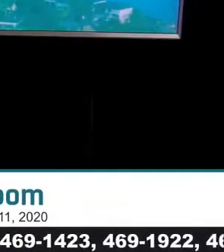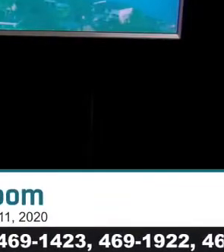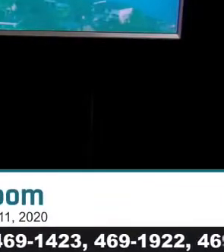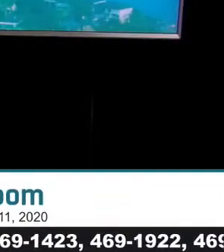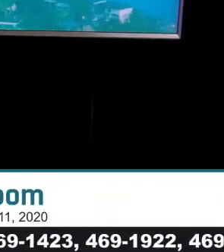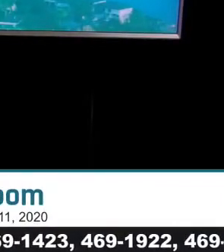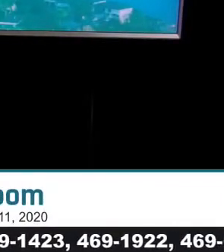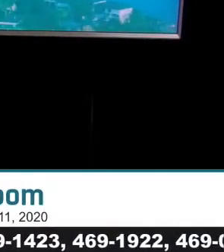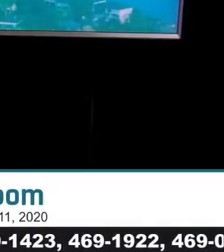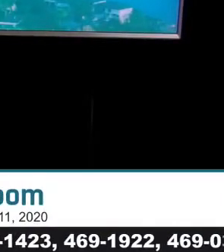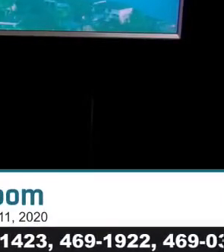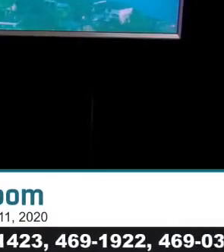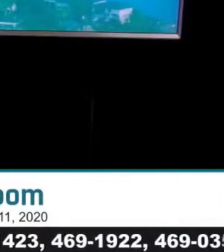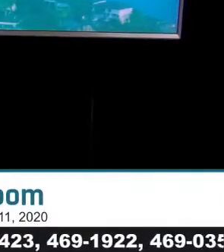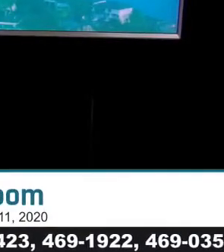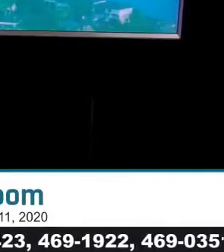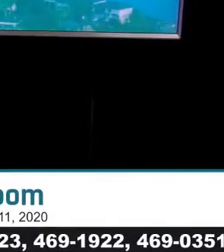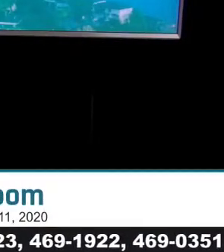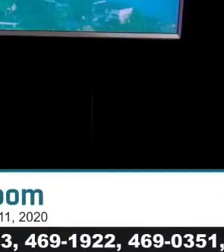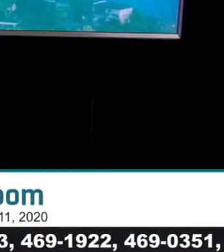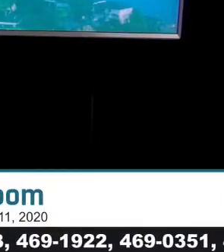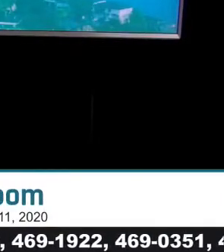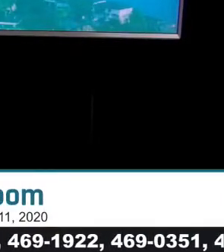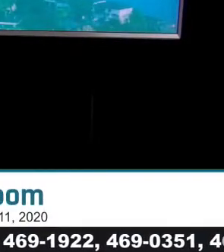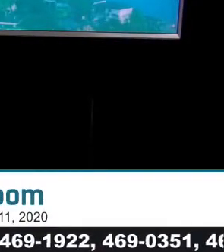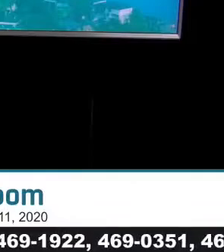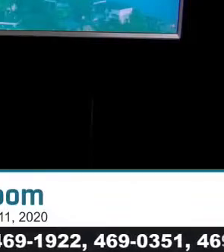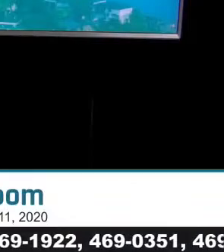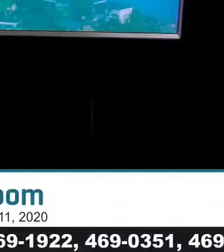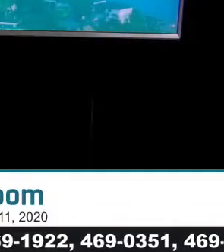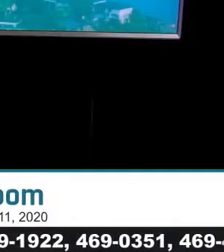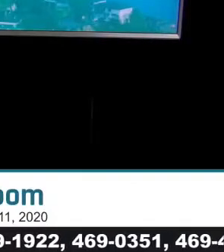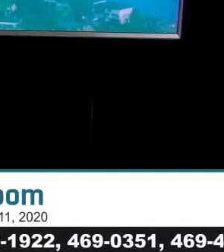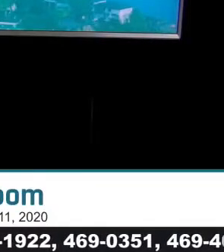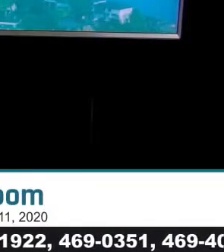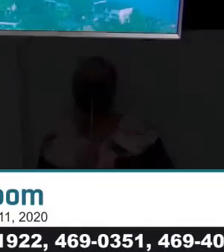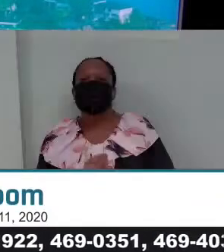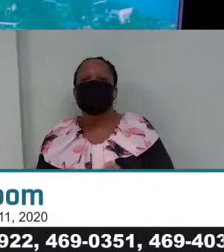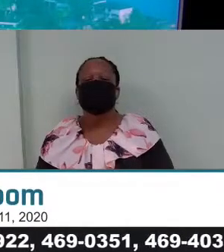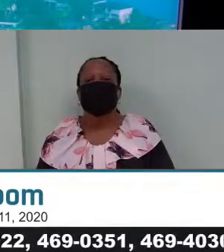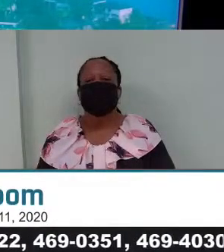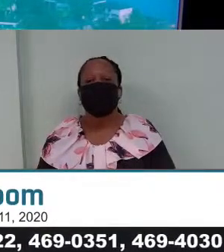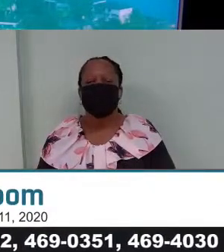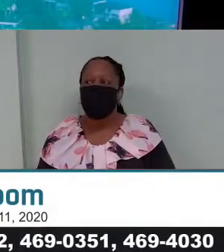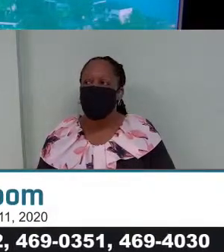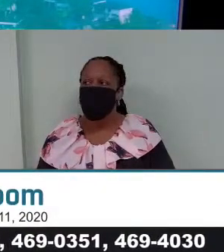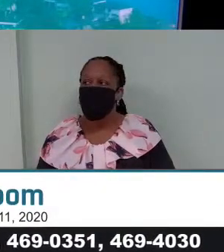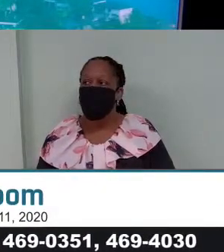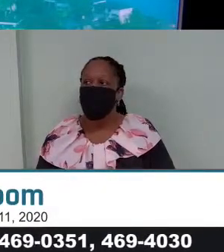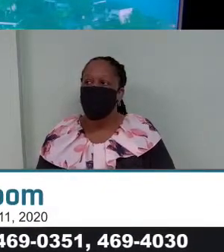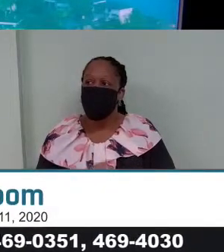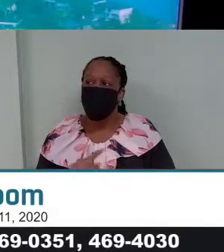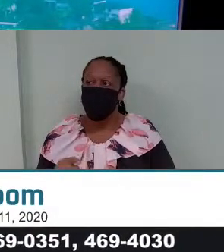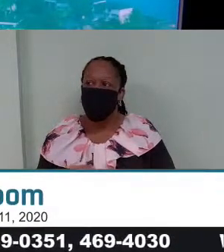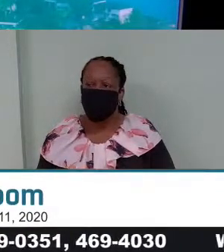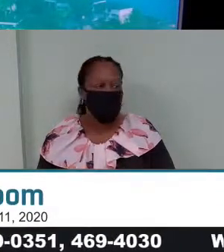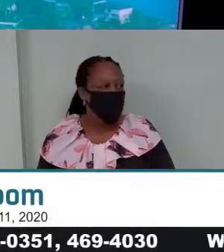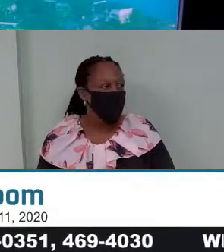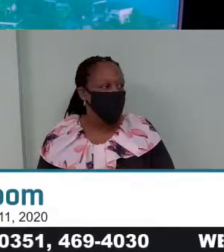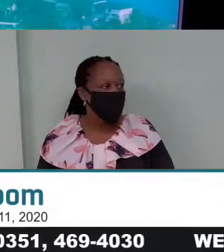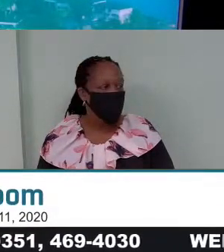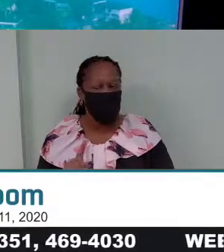Thank you very much, Dr. Laws. While you were speaking, somebody sent